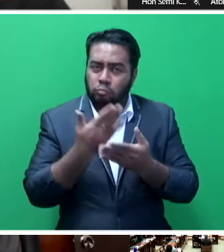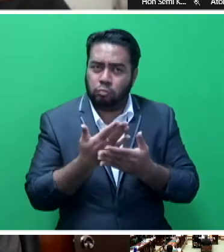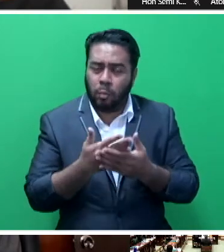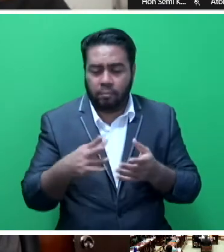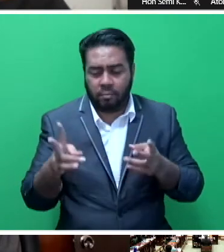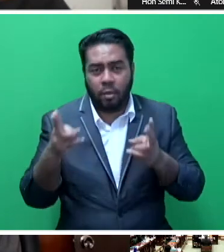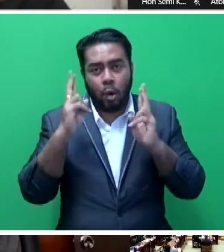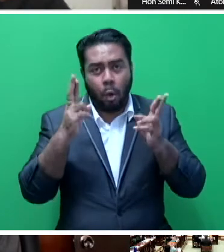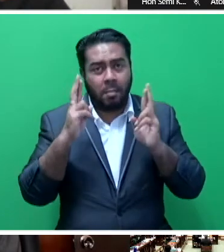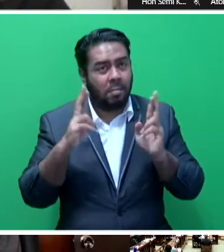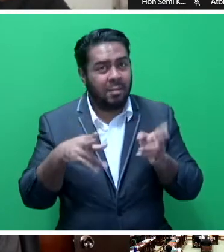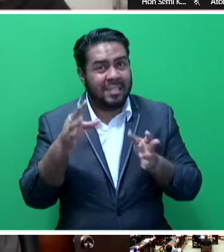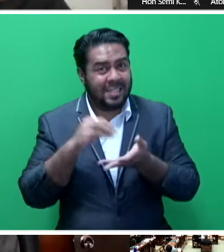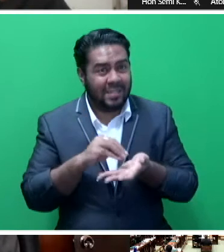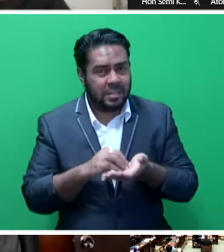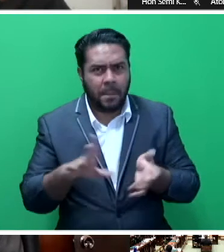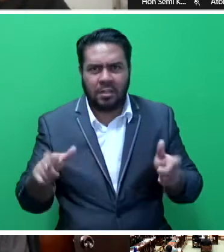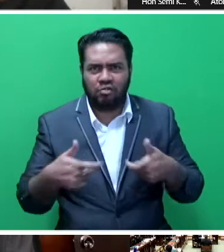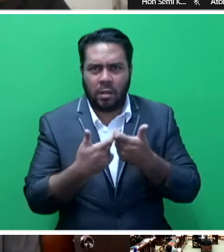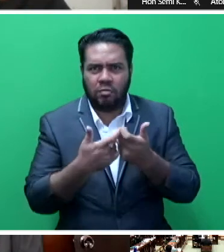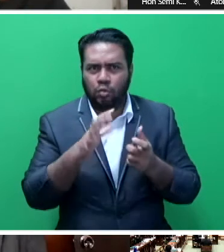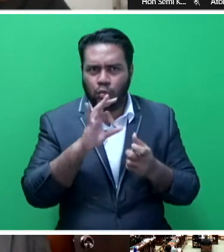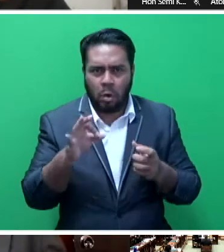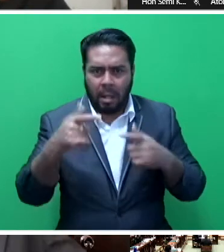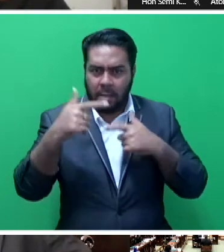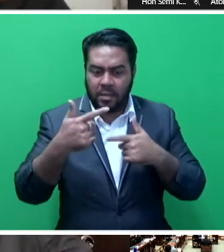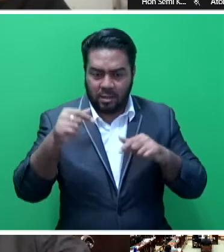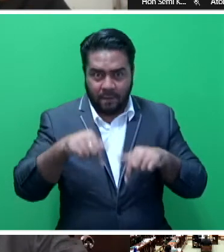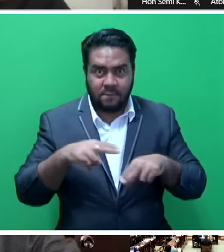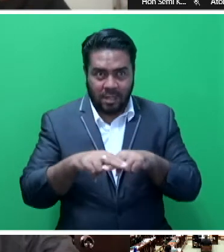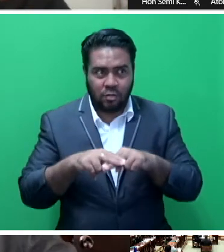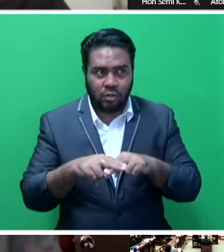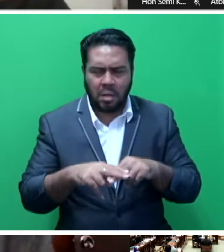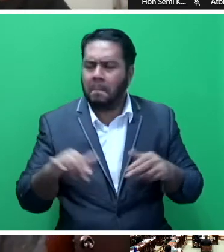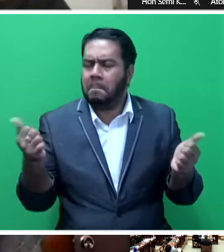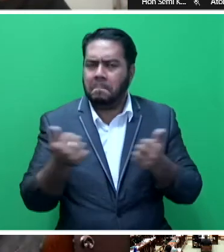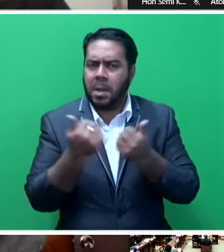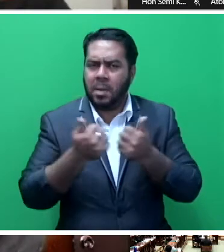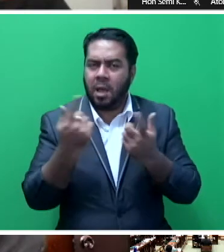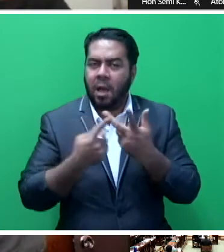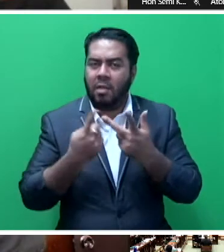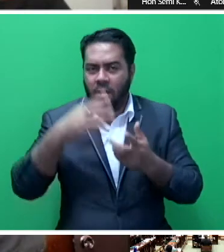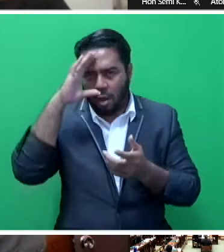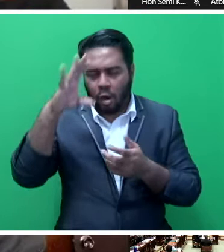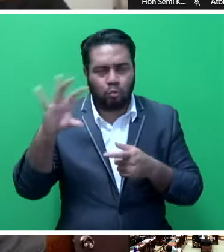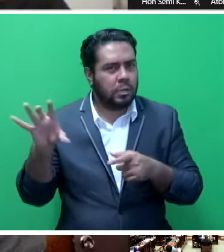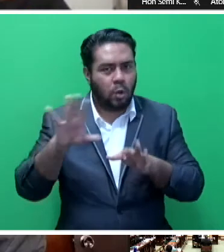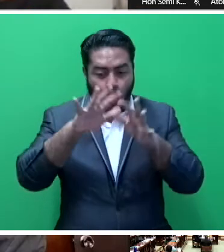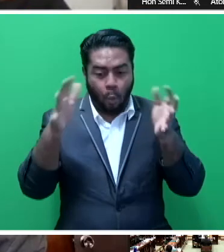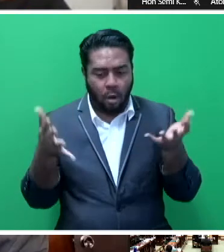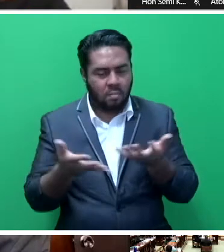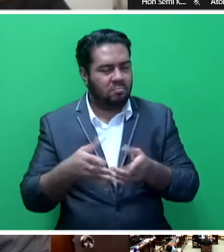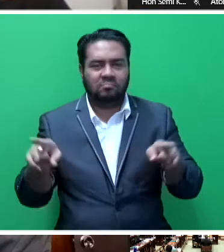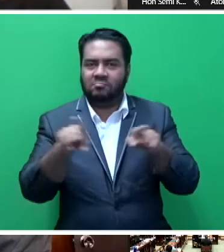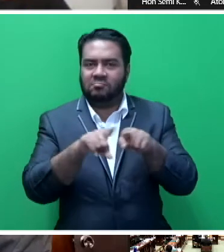services, but we also realize that the challenges are not limited to Fiji, and indeed many other countries around the world. They struggle